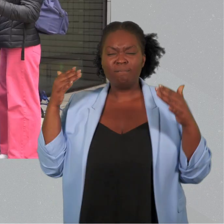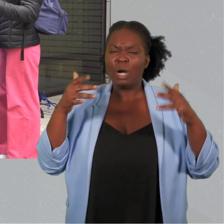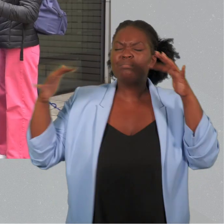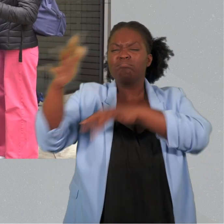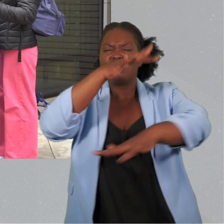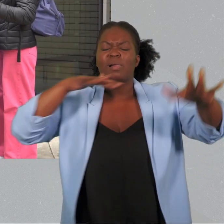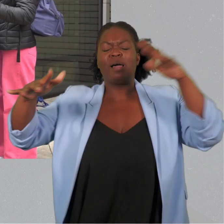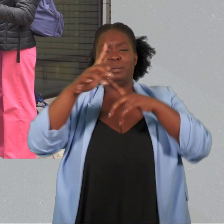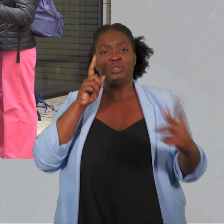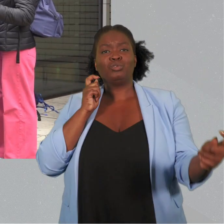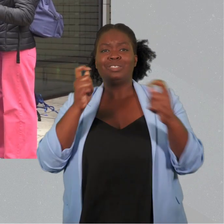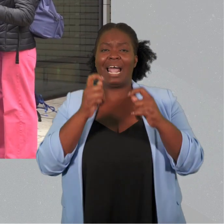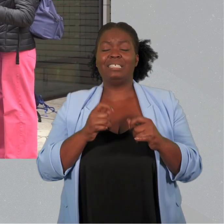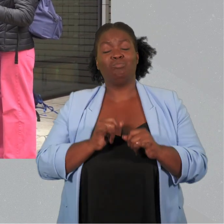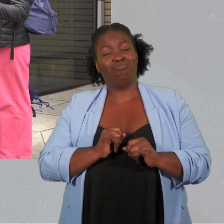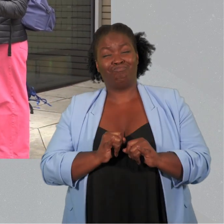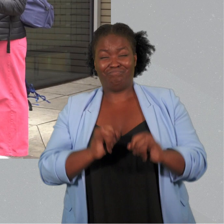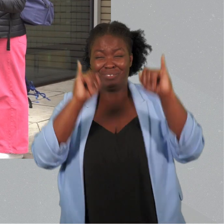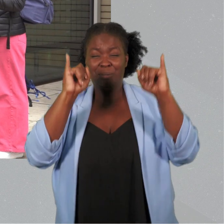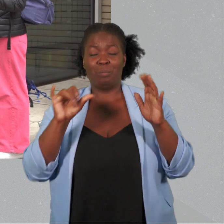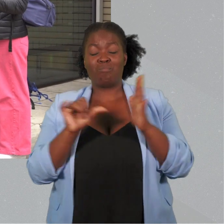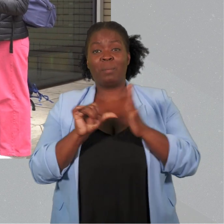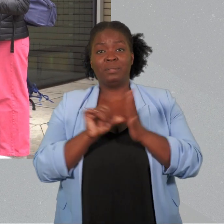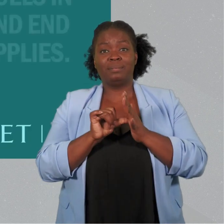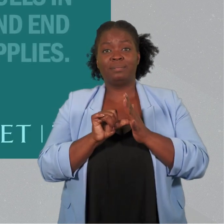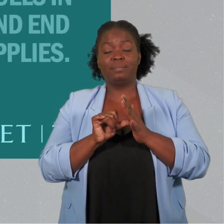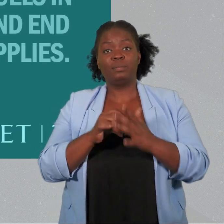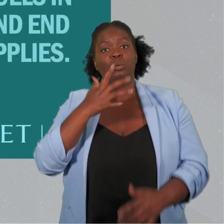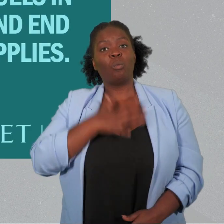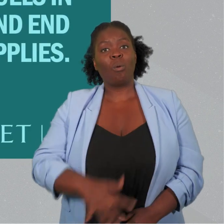critical health issue. To drive progress, we have two asks.